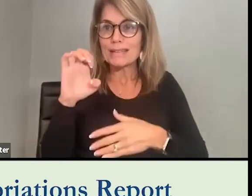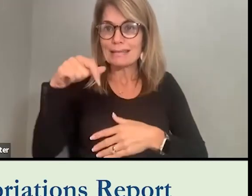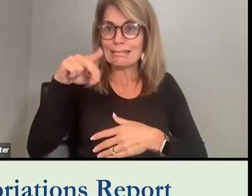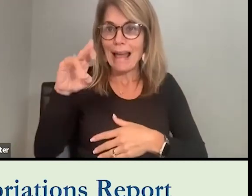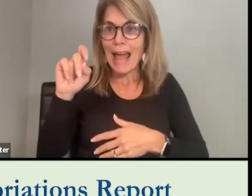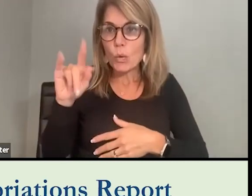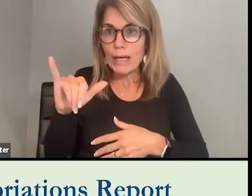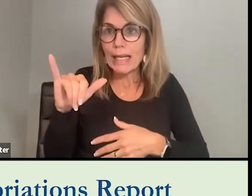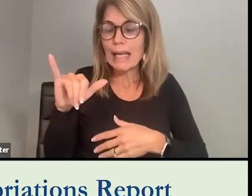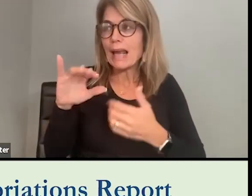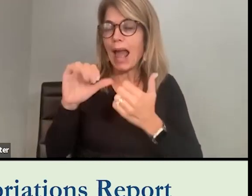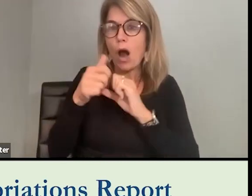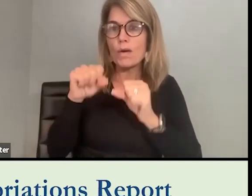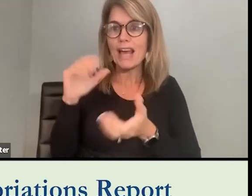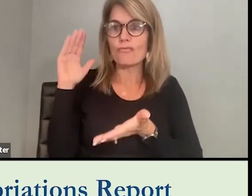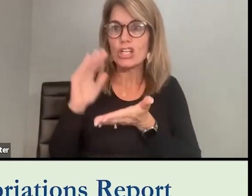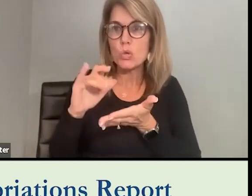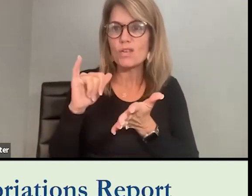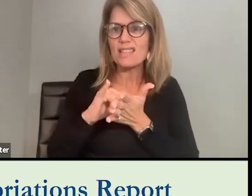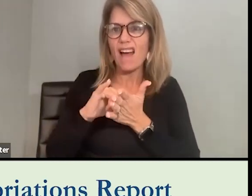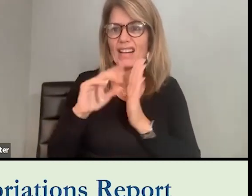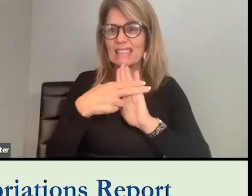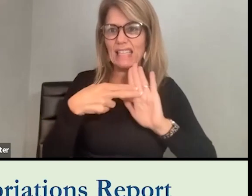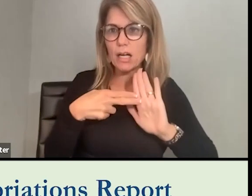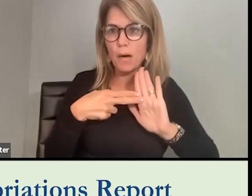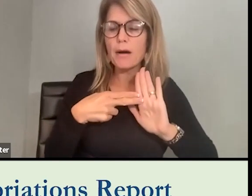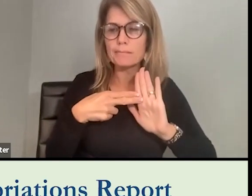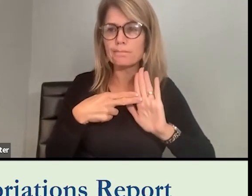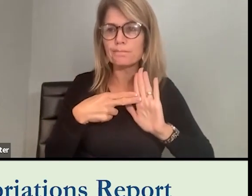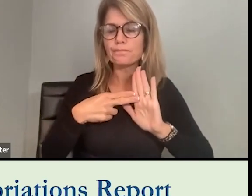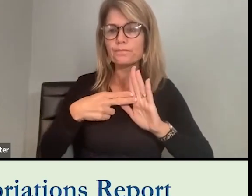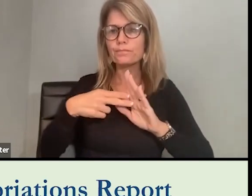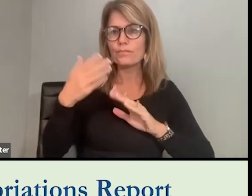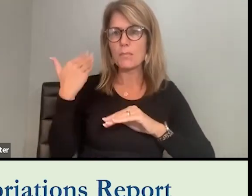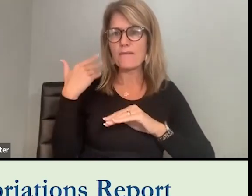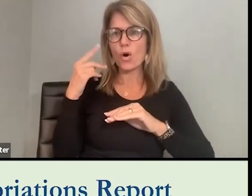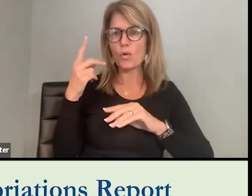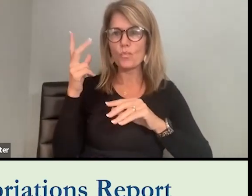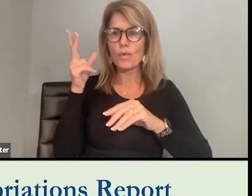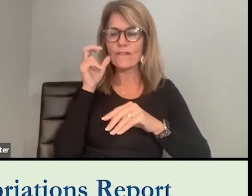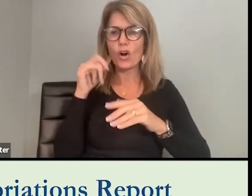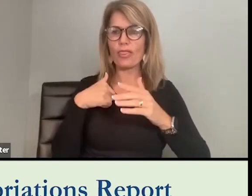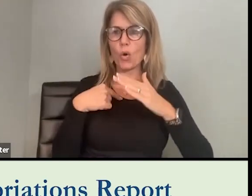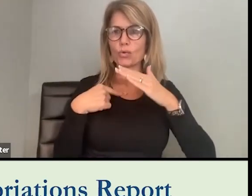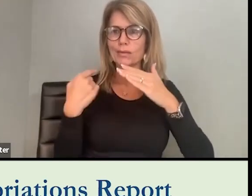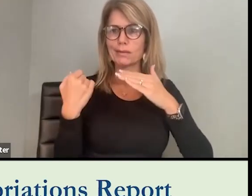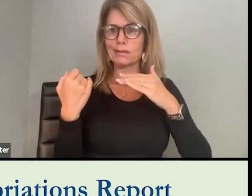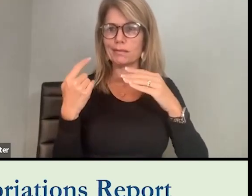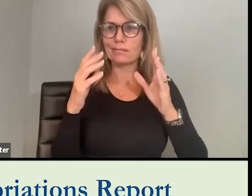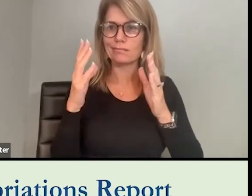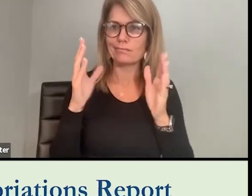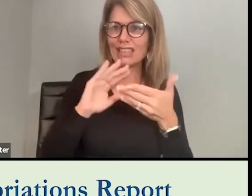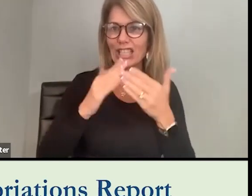going to reduce that stigma. We talked about earlier, you've heard about marginalized communities, communities of color. We know that there